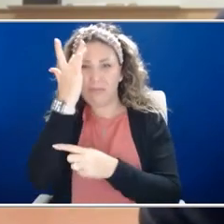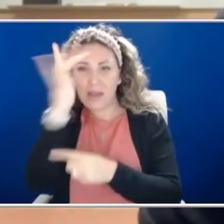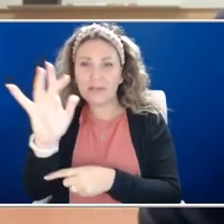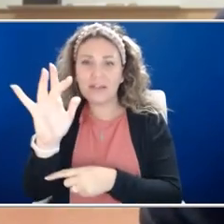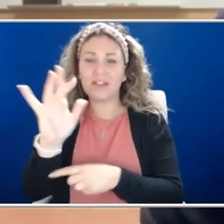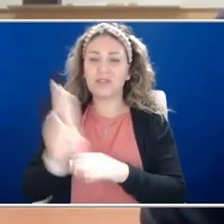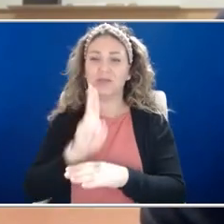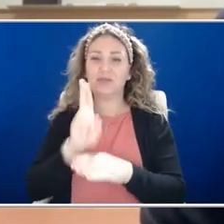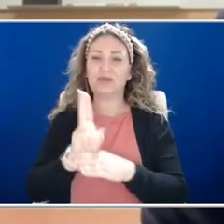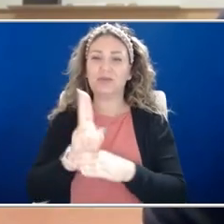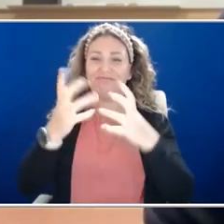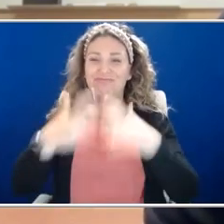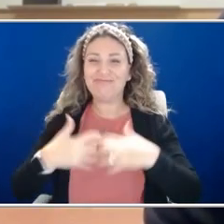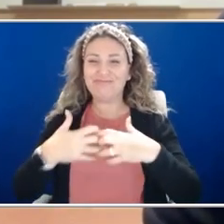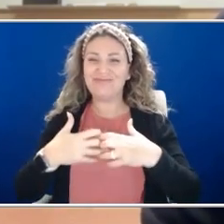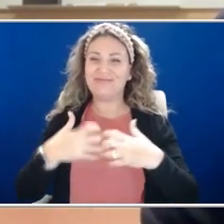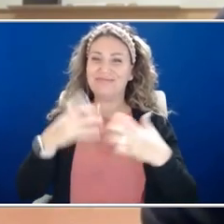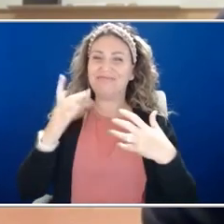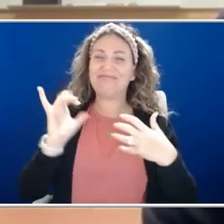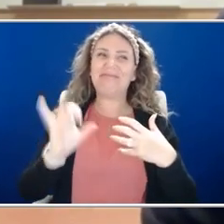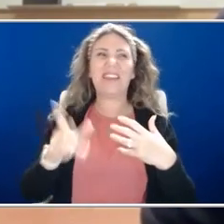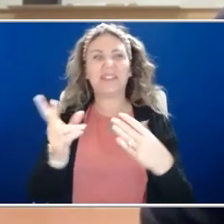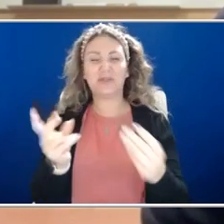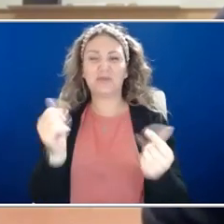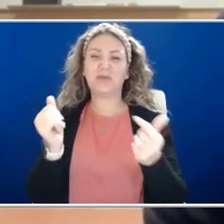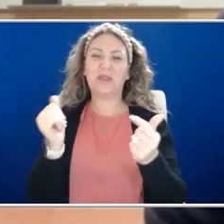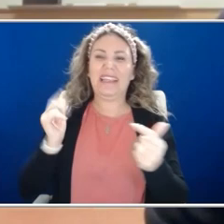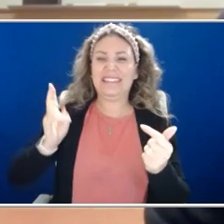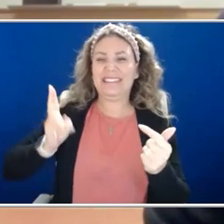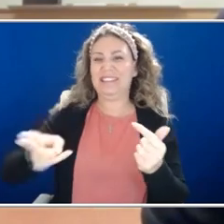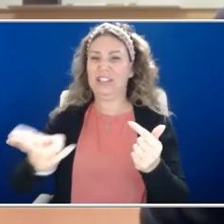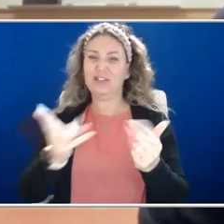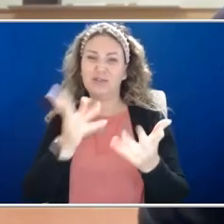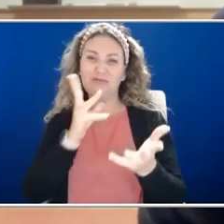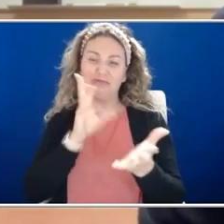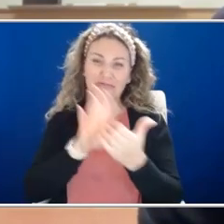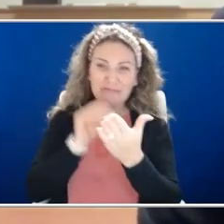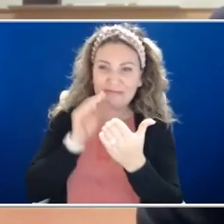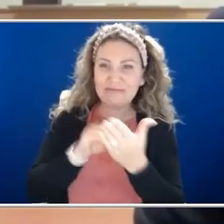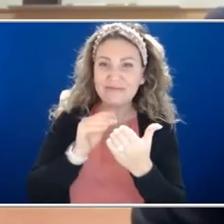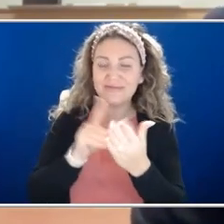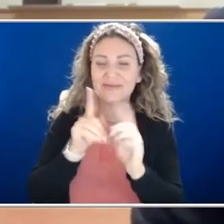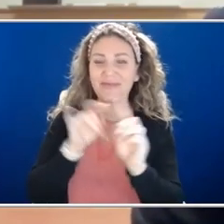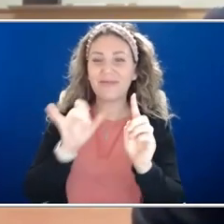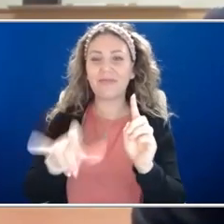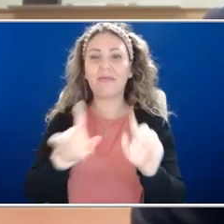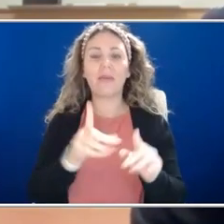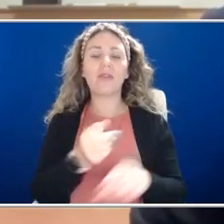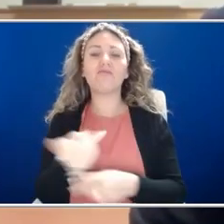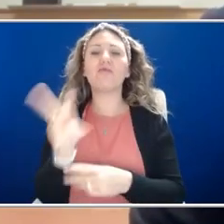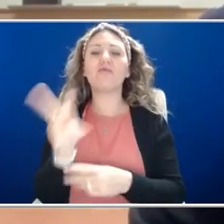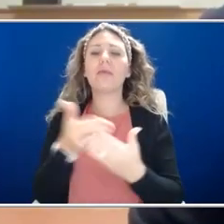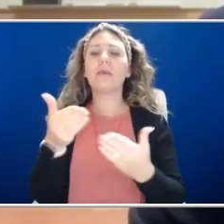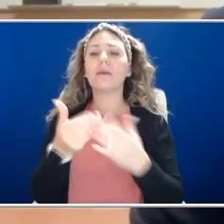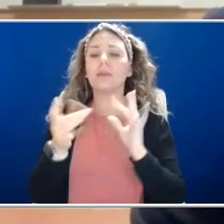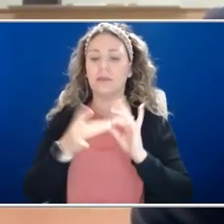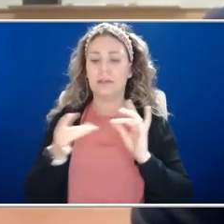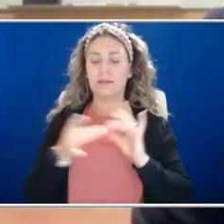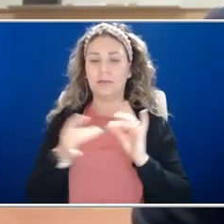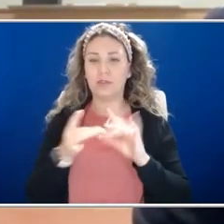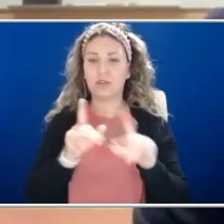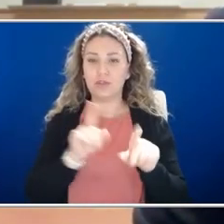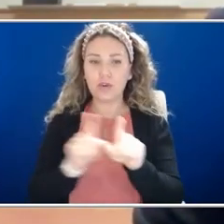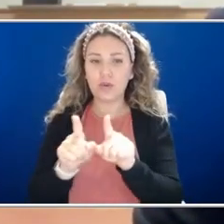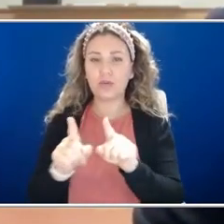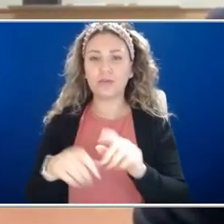so, you know, those are kind of the quick history lesson of where we're at. And then, you know, a couple of things I'll mention also is that, you